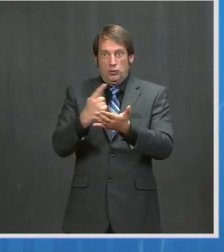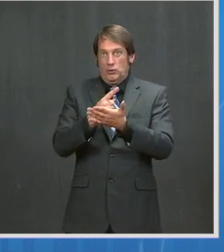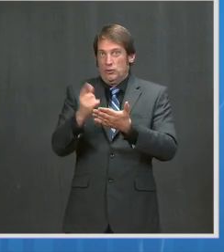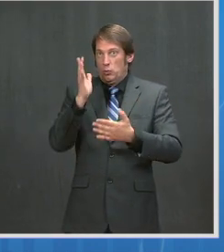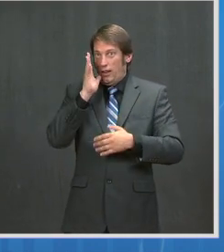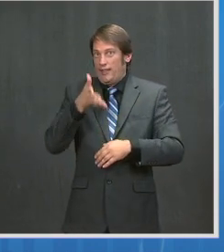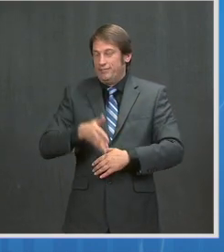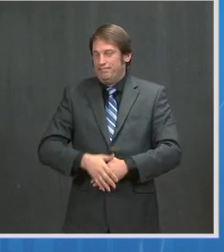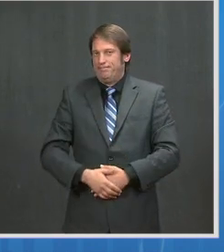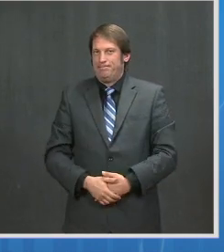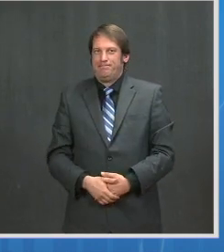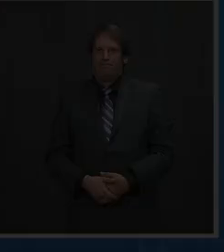And we'll be doing this briefing again later in the week.